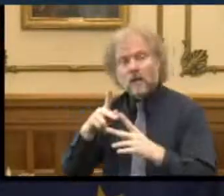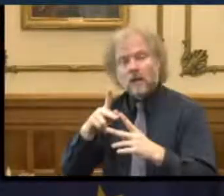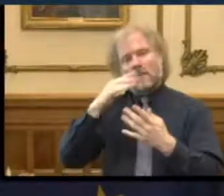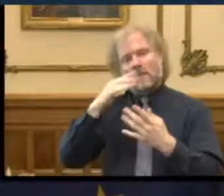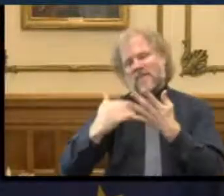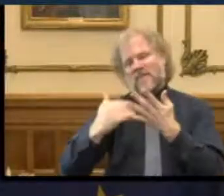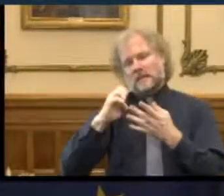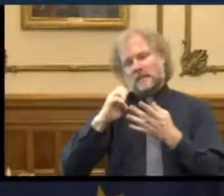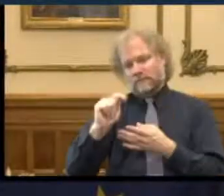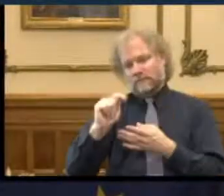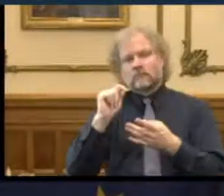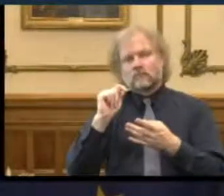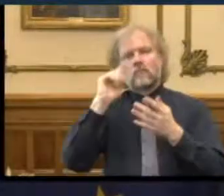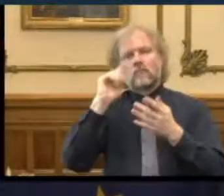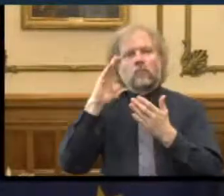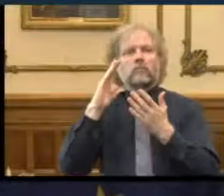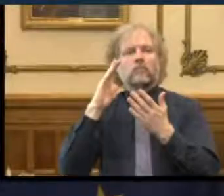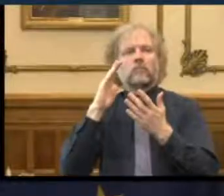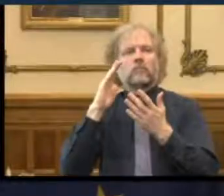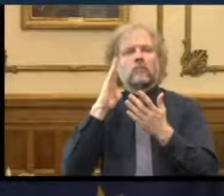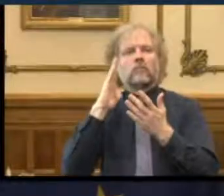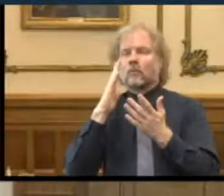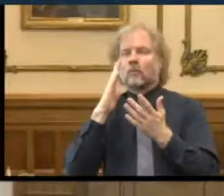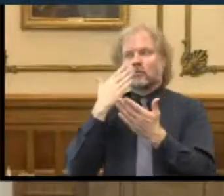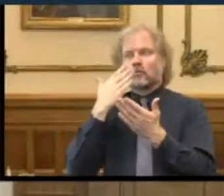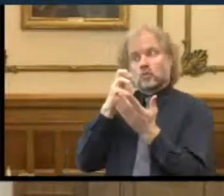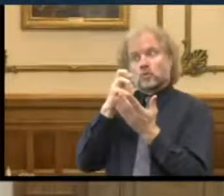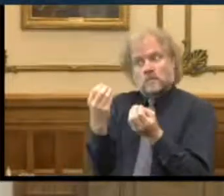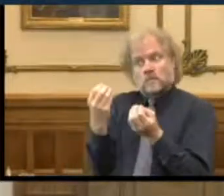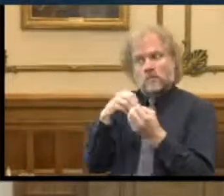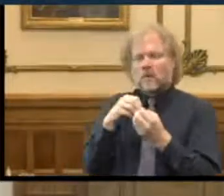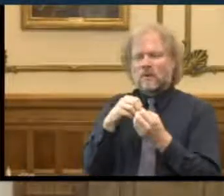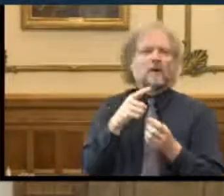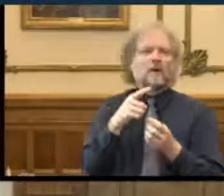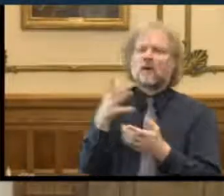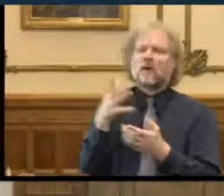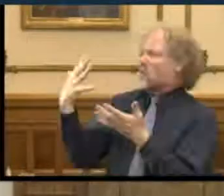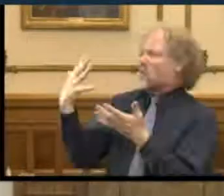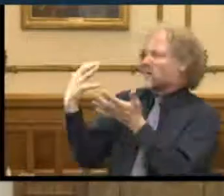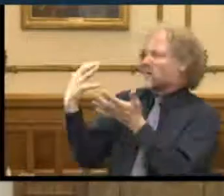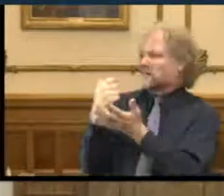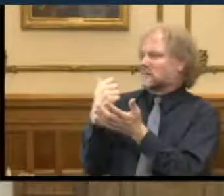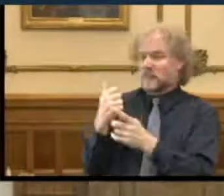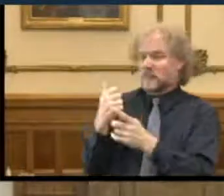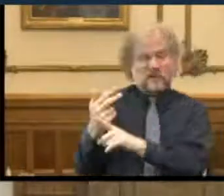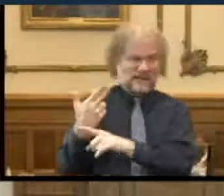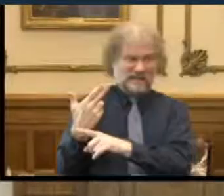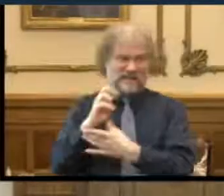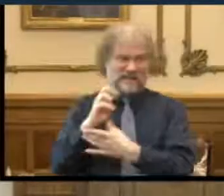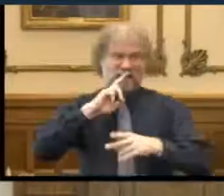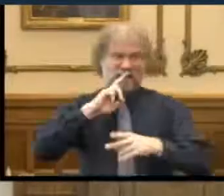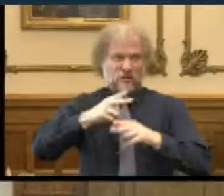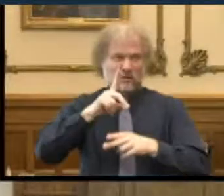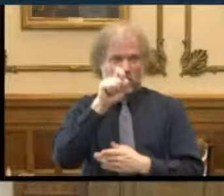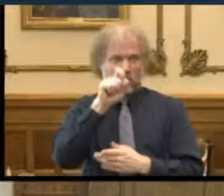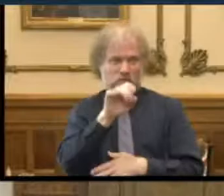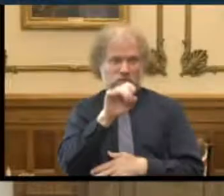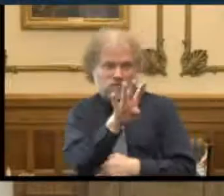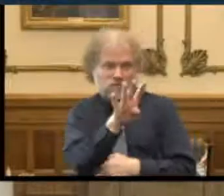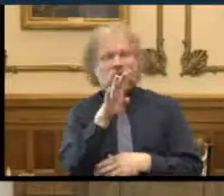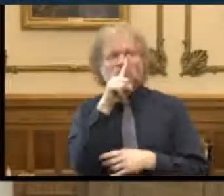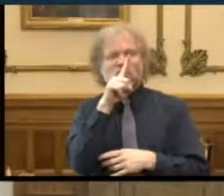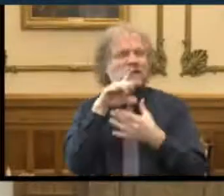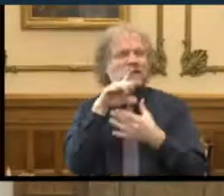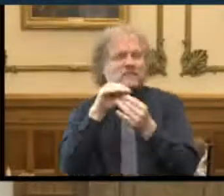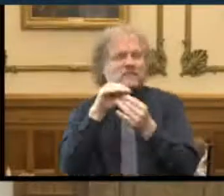September, we'll get some more good news. You want to just dive into, I mean, he mentioned 1.4, but you want to just kind of give a